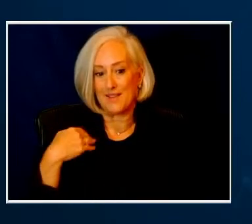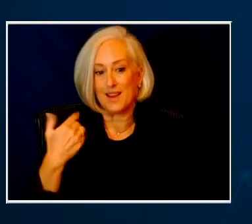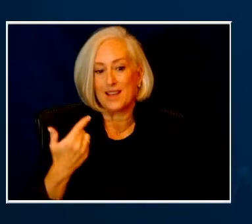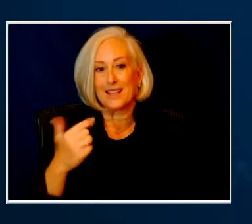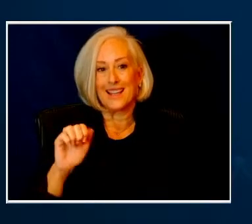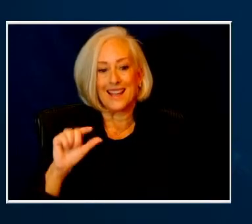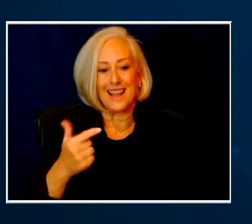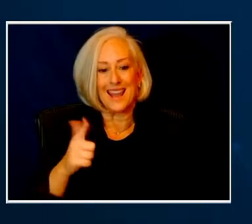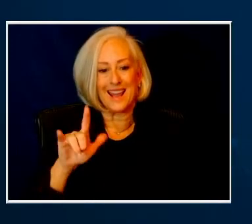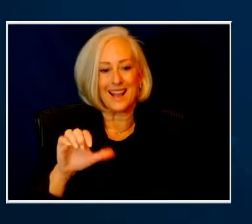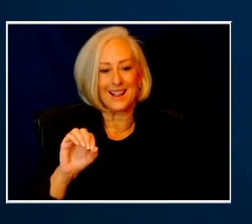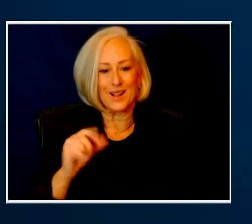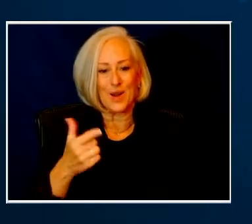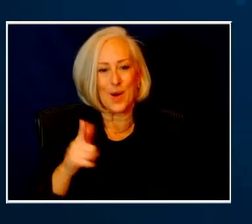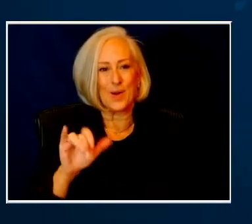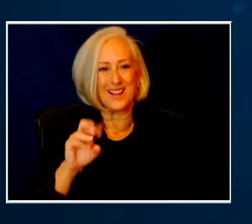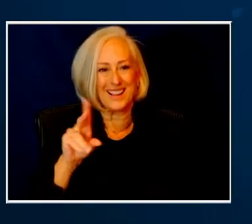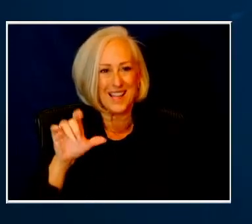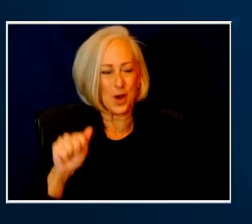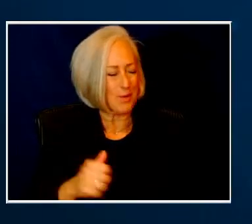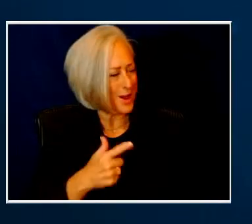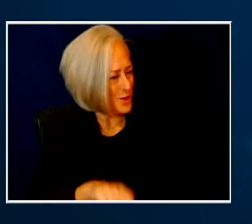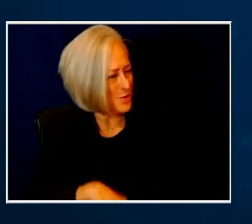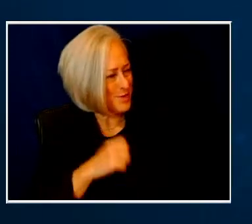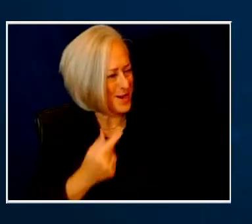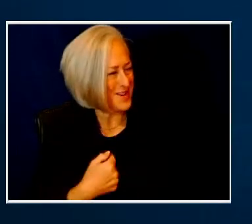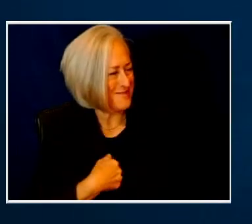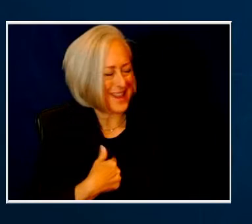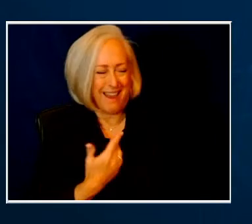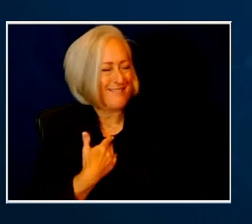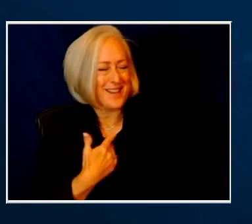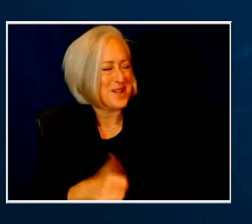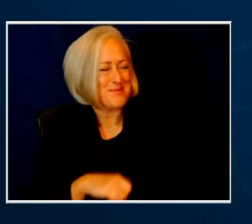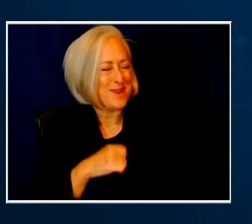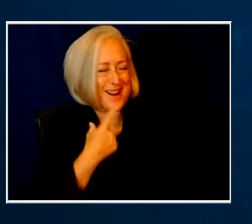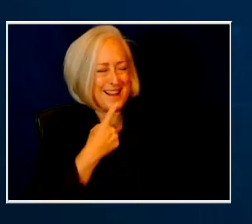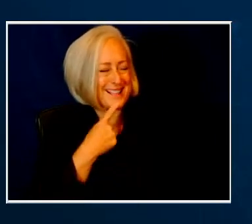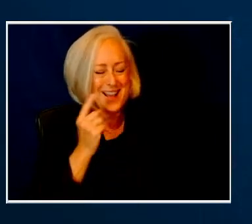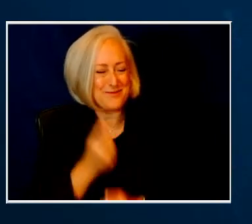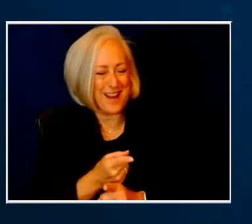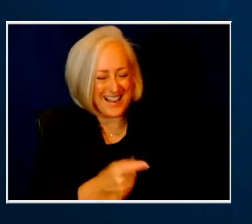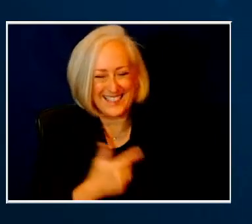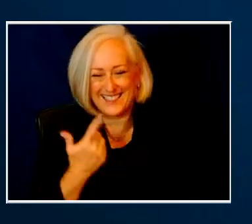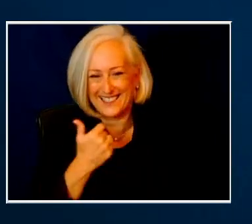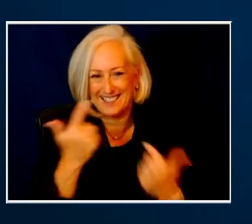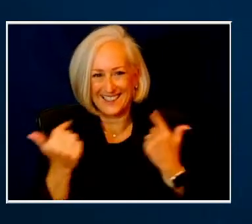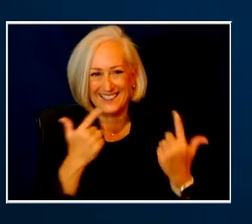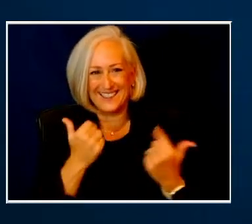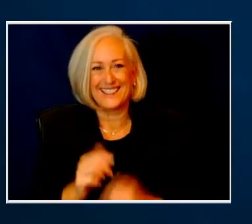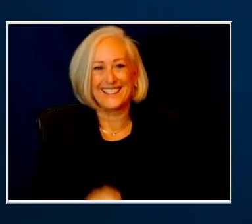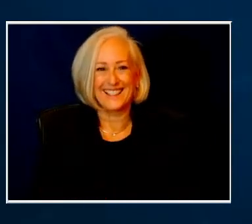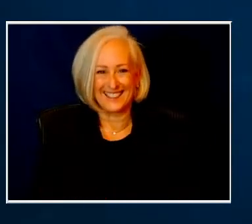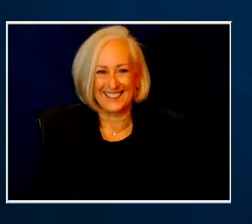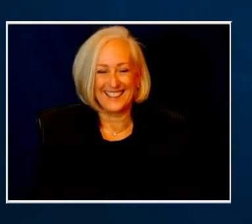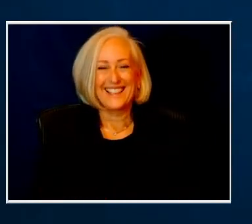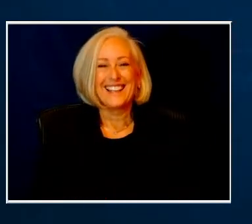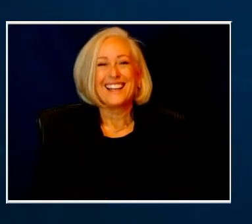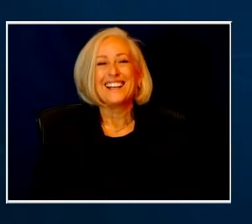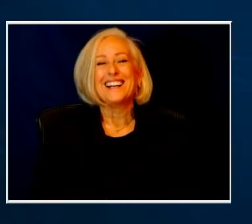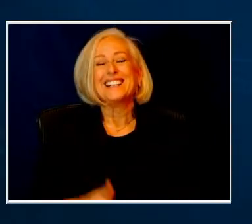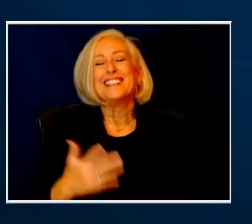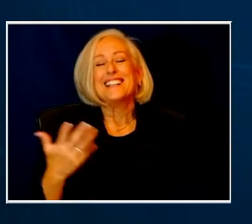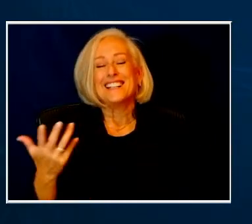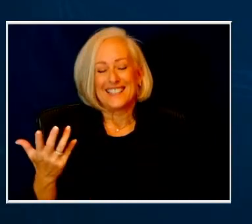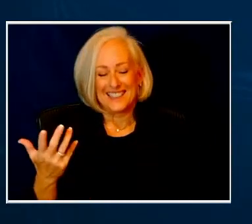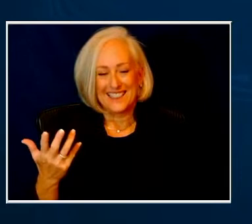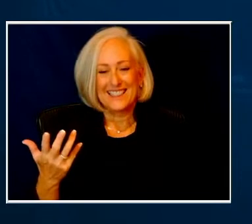so That's proud right. of me. God, you were like a proud dad That's or right. something that I Way said to it go. right. Oh my gosh. So,